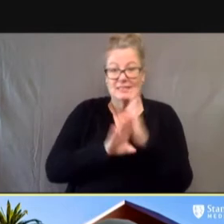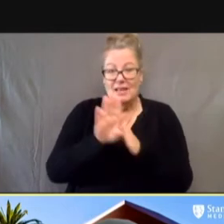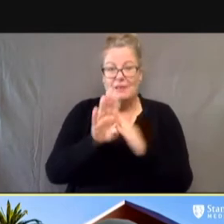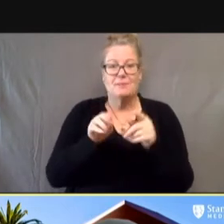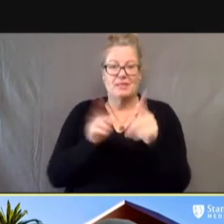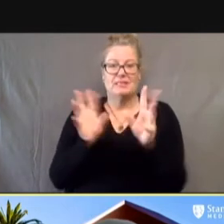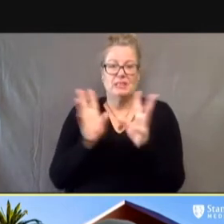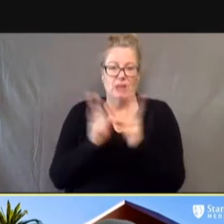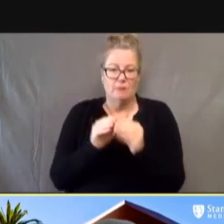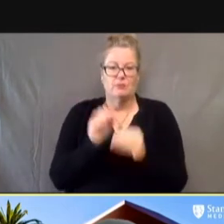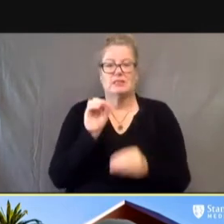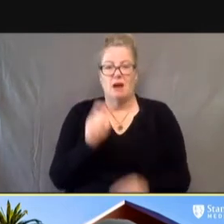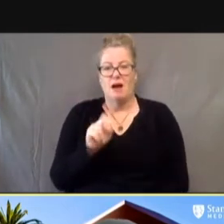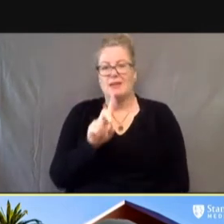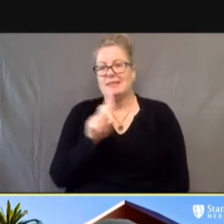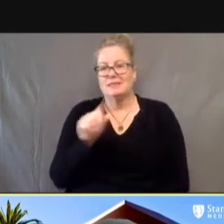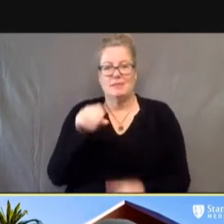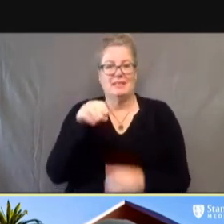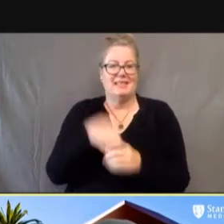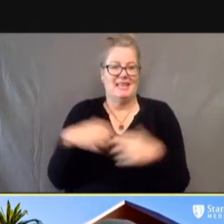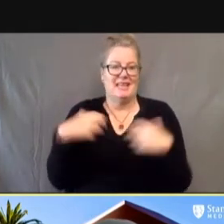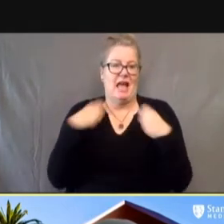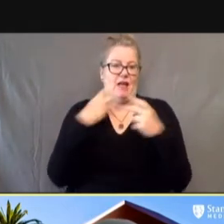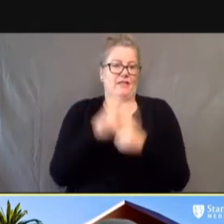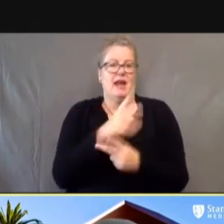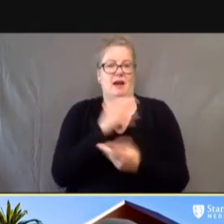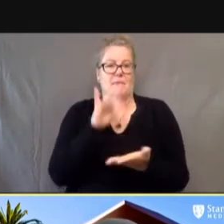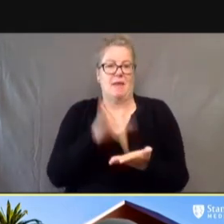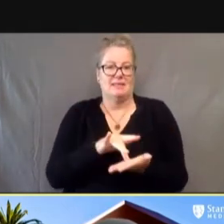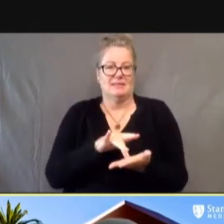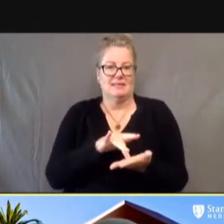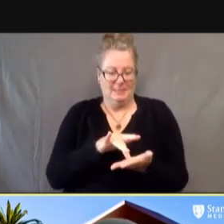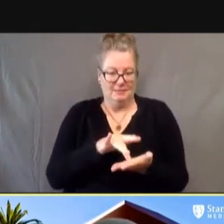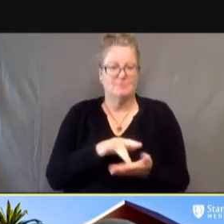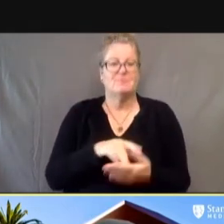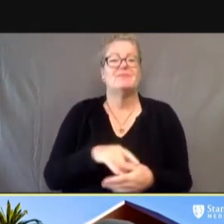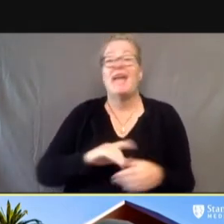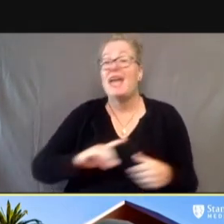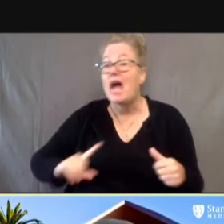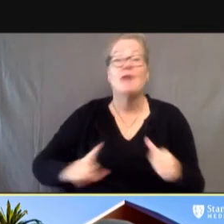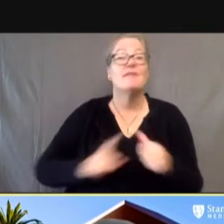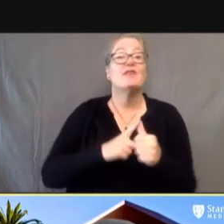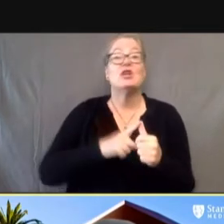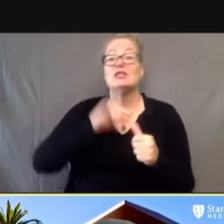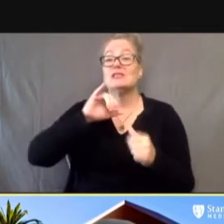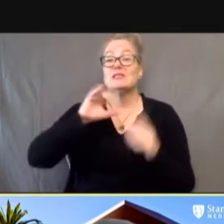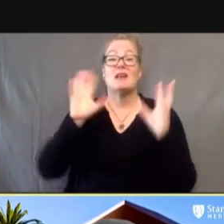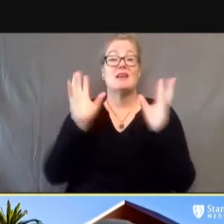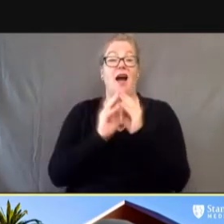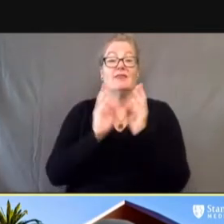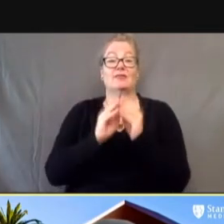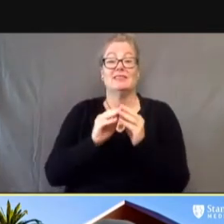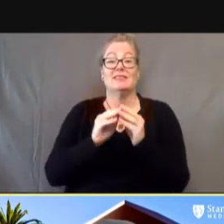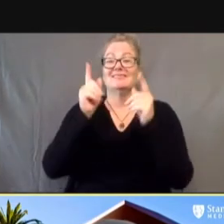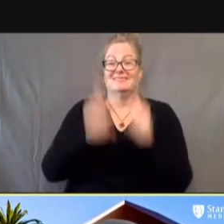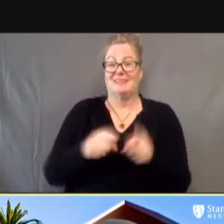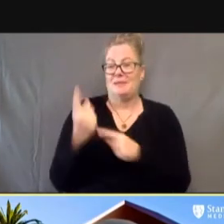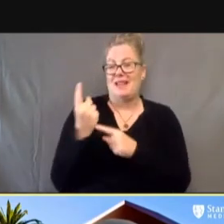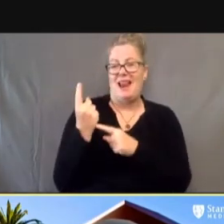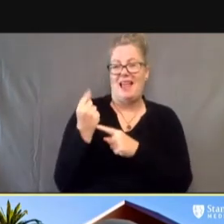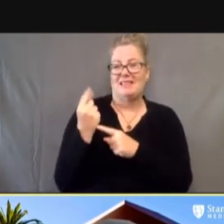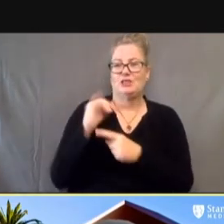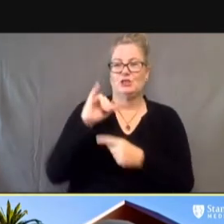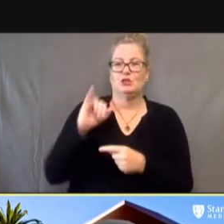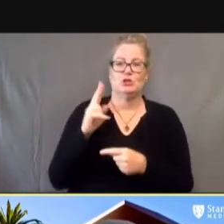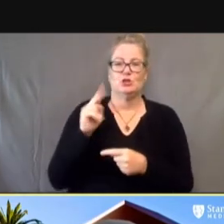planning and held our first conference back in June of 2020. And that was at least what